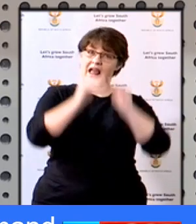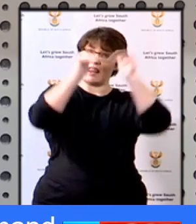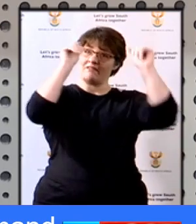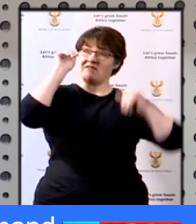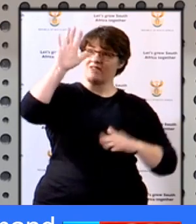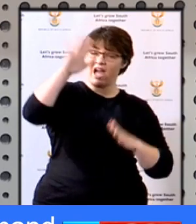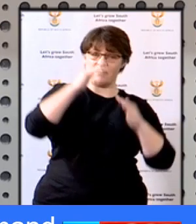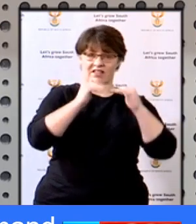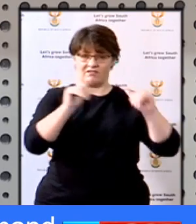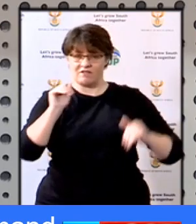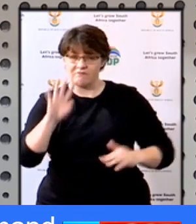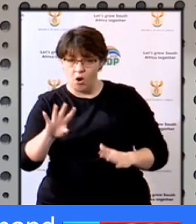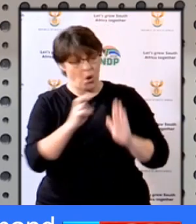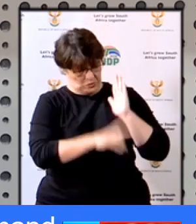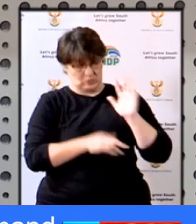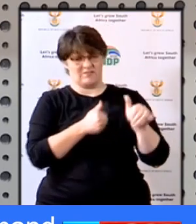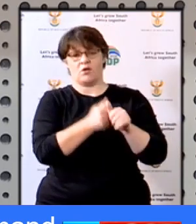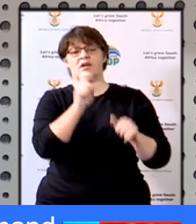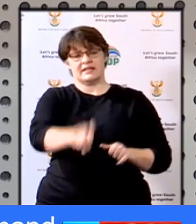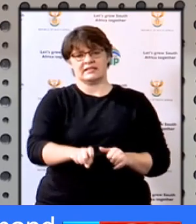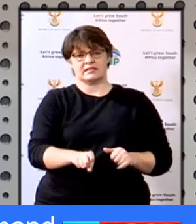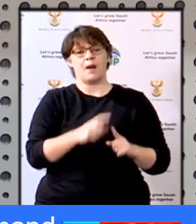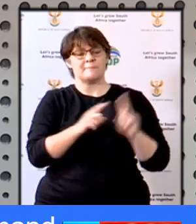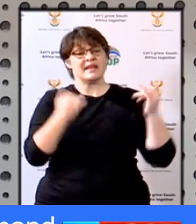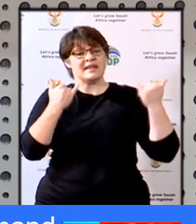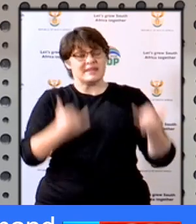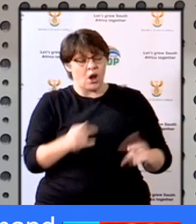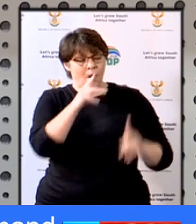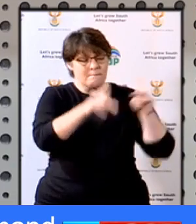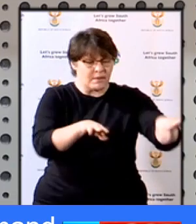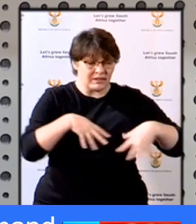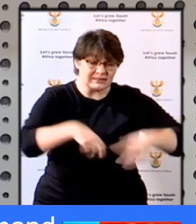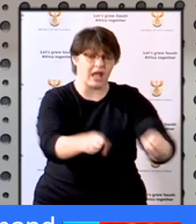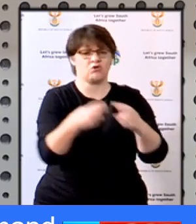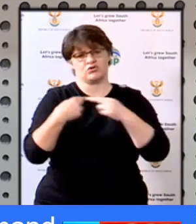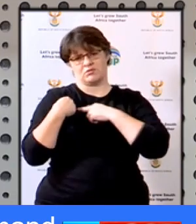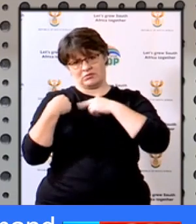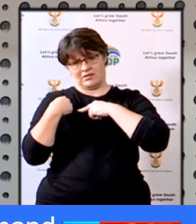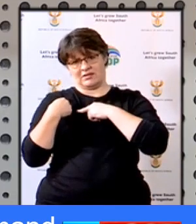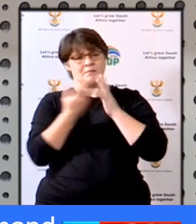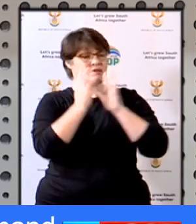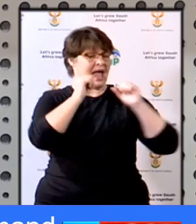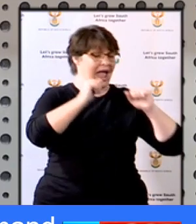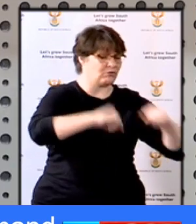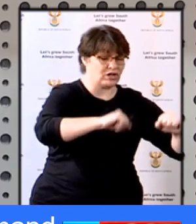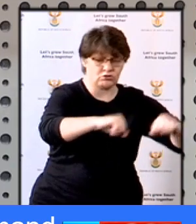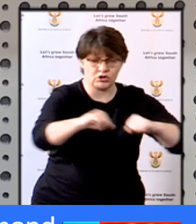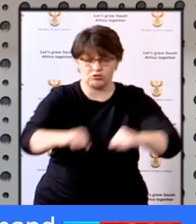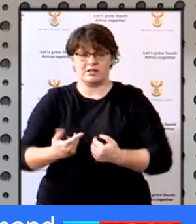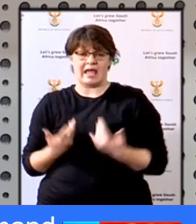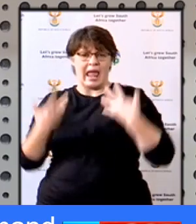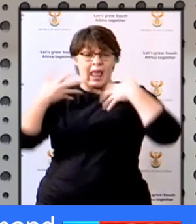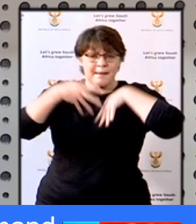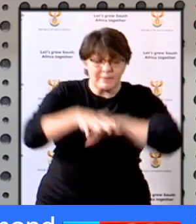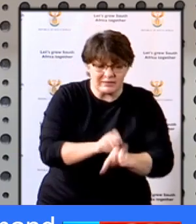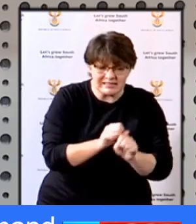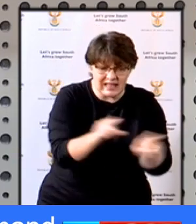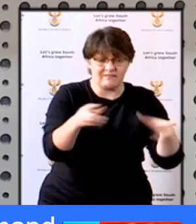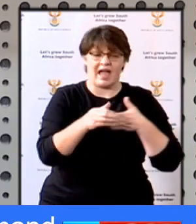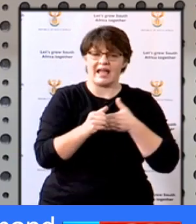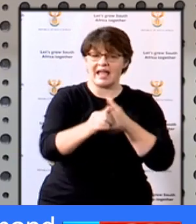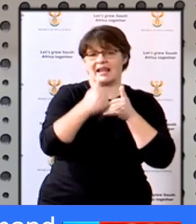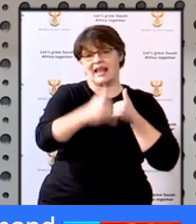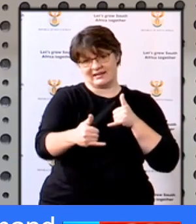level 5 and level 4, but we have to shift now to much more agreements, much more implementation of